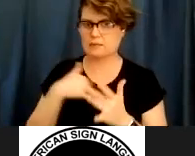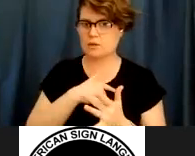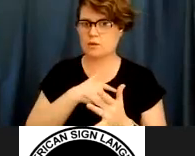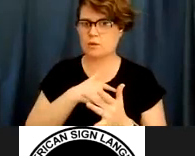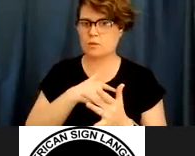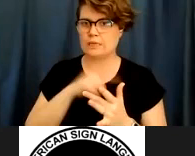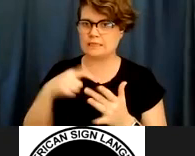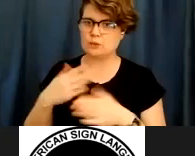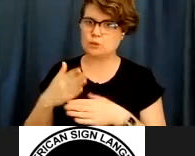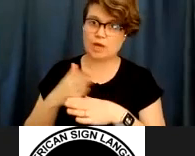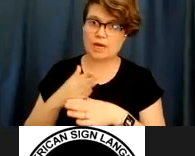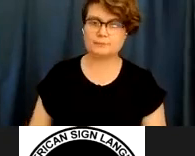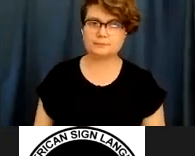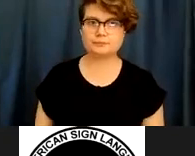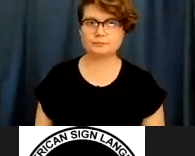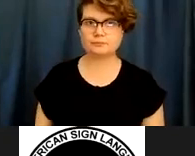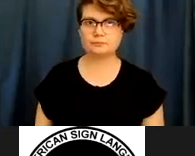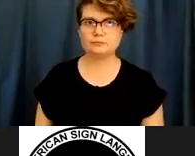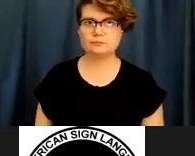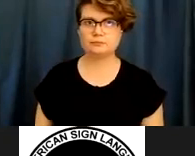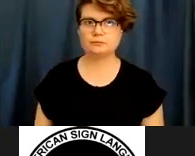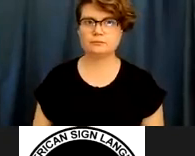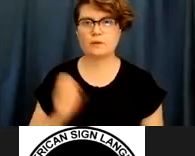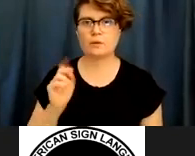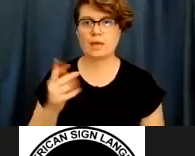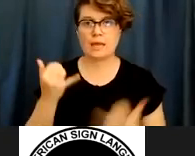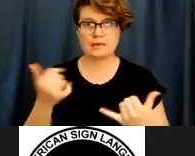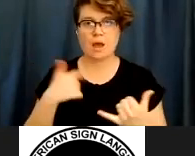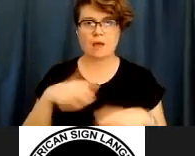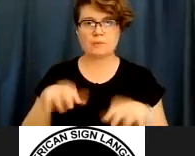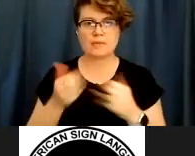Okay, I'm going to take a quick pause here.